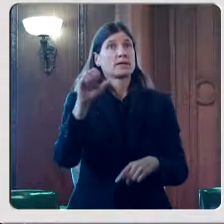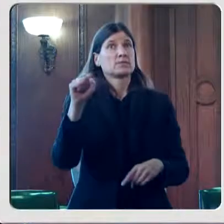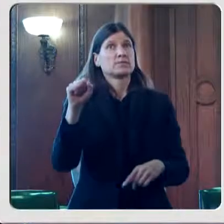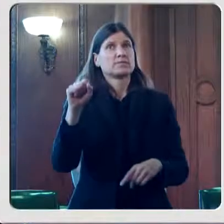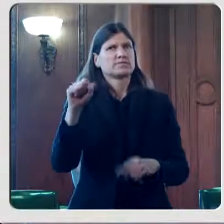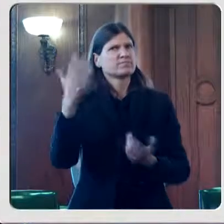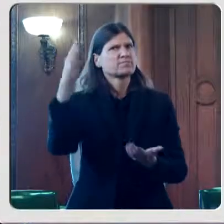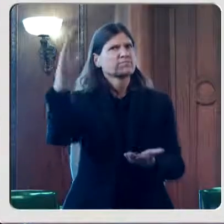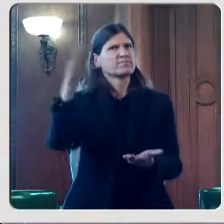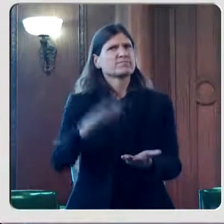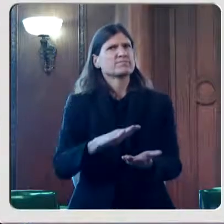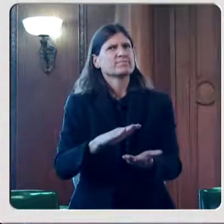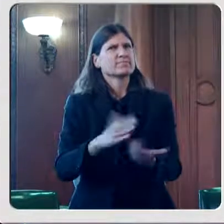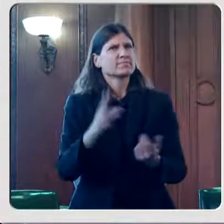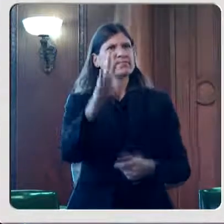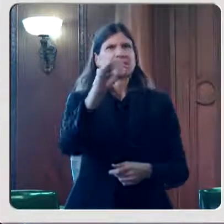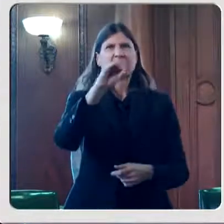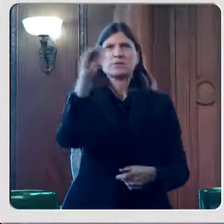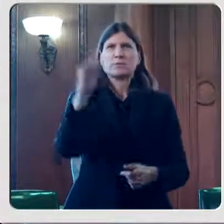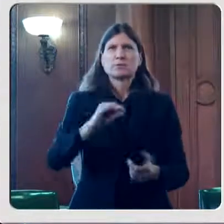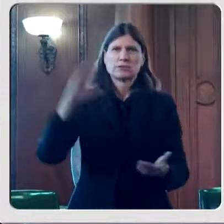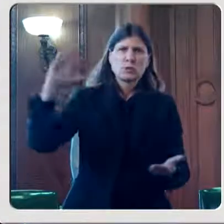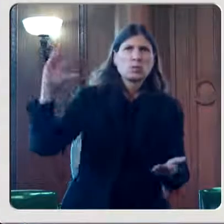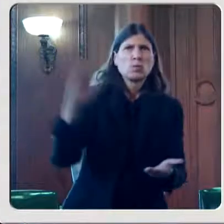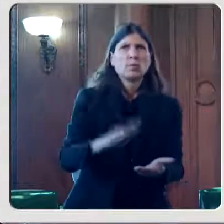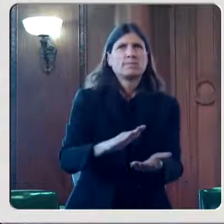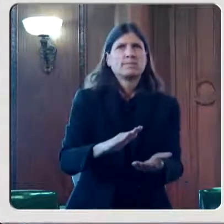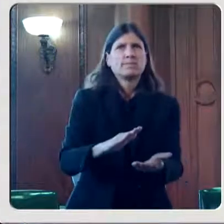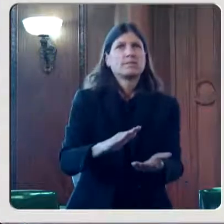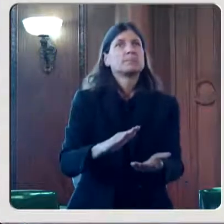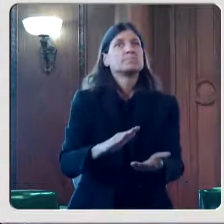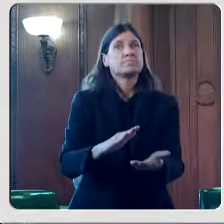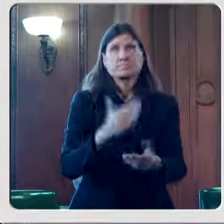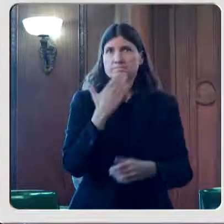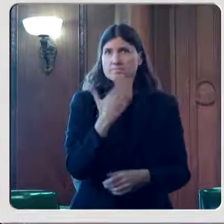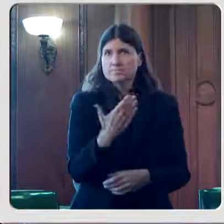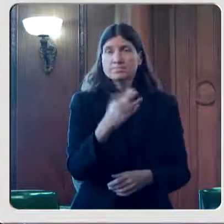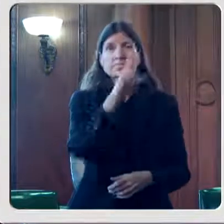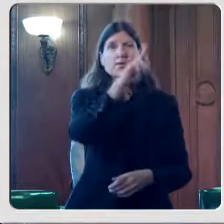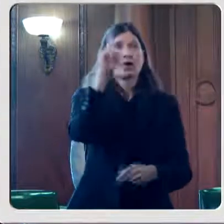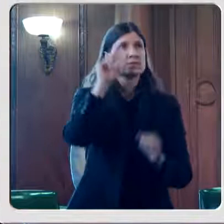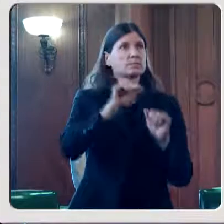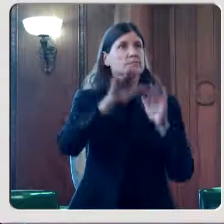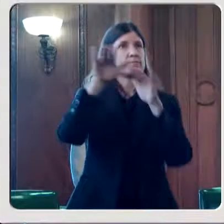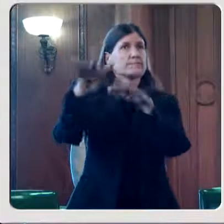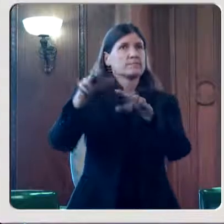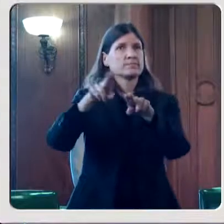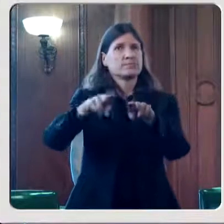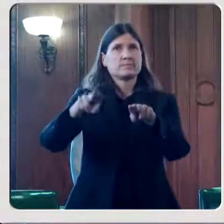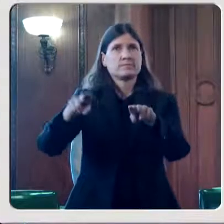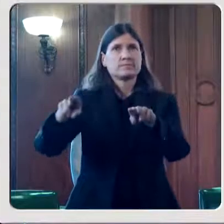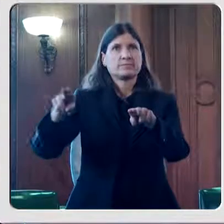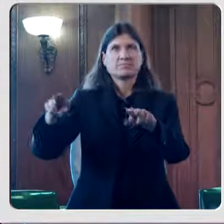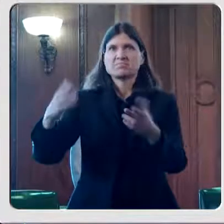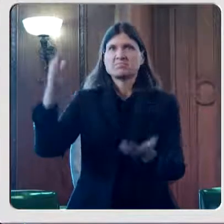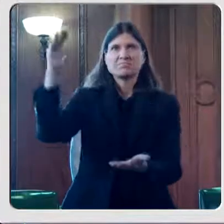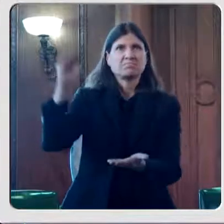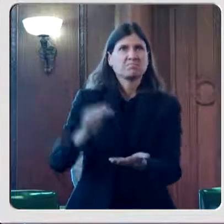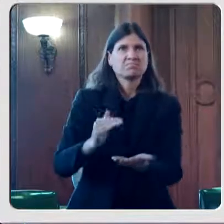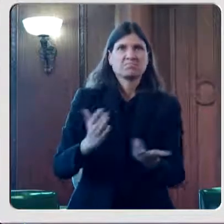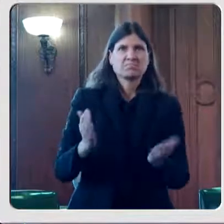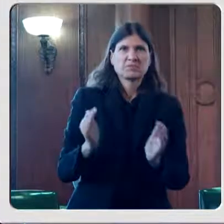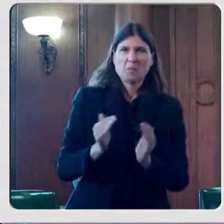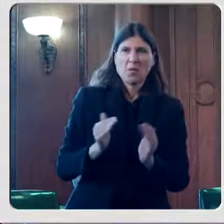was on January 8th as well. The hospitalized cases down to under 1,600, 35% lower than the